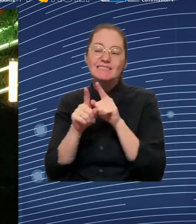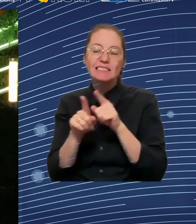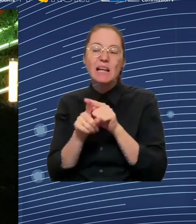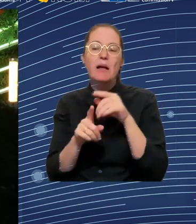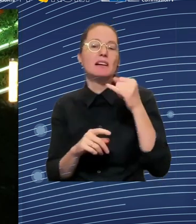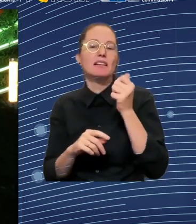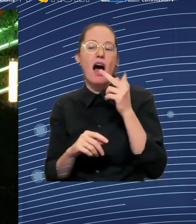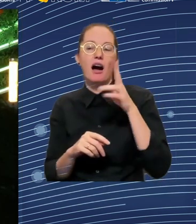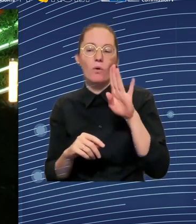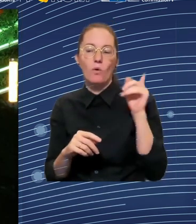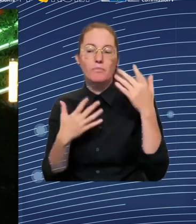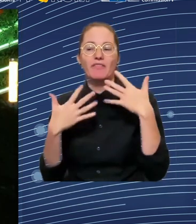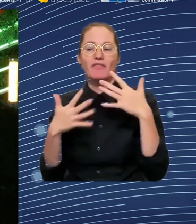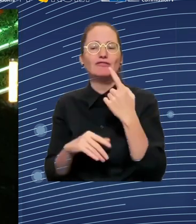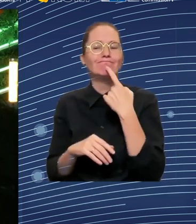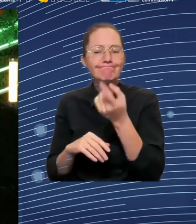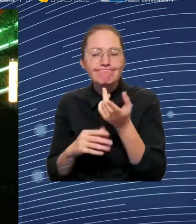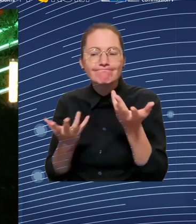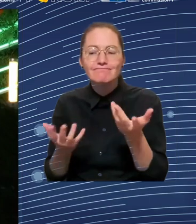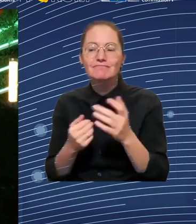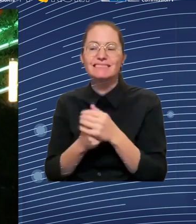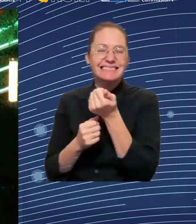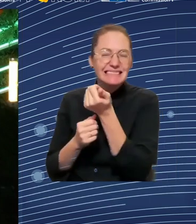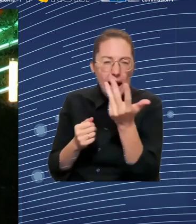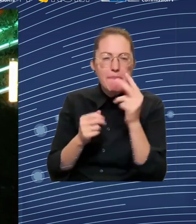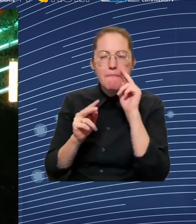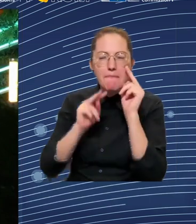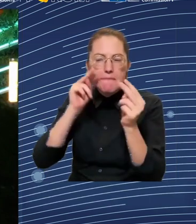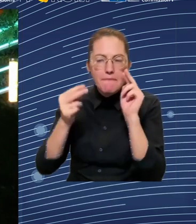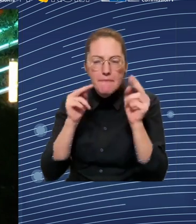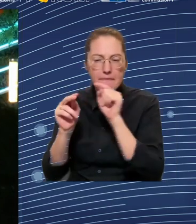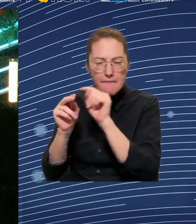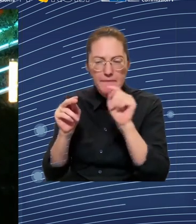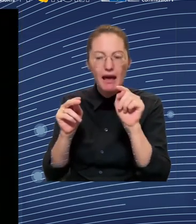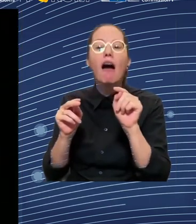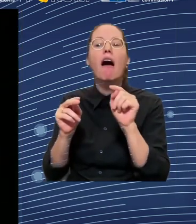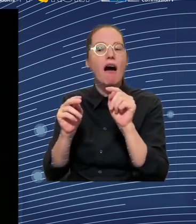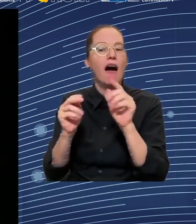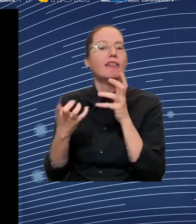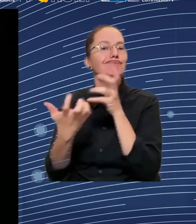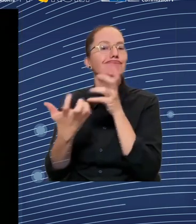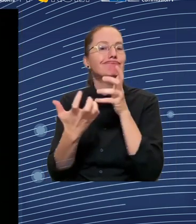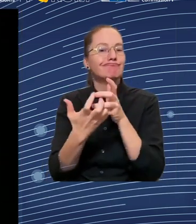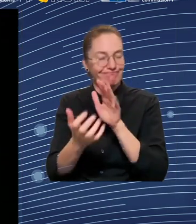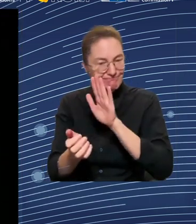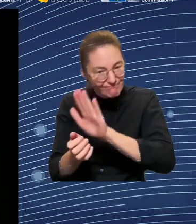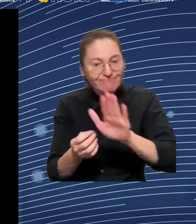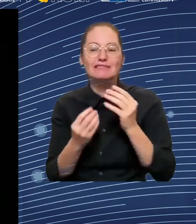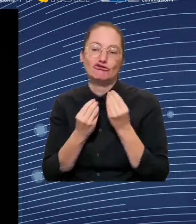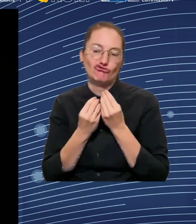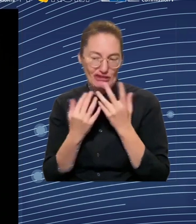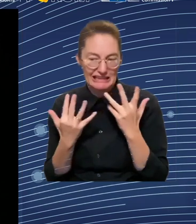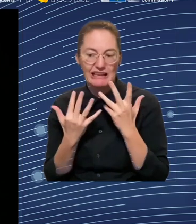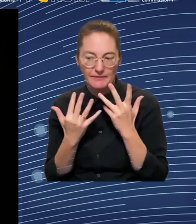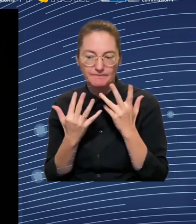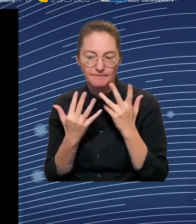And here, I think it's not only important to speak about what kind of stereotypes might personally have which making that decision about